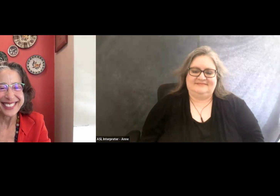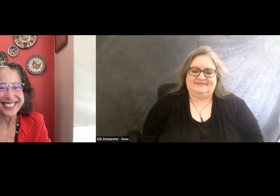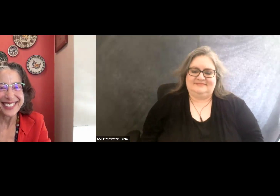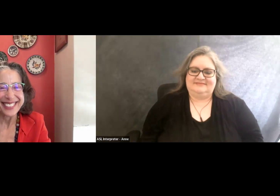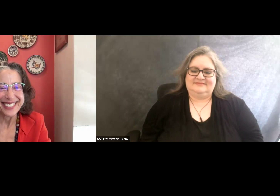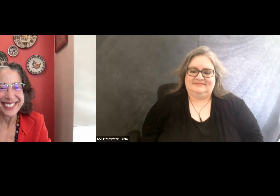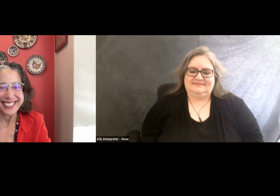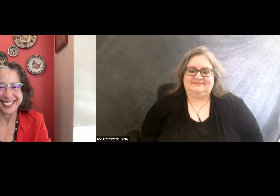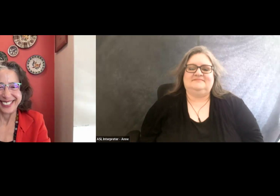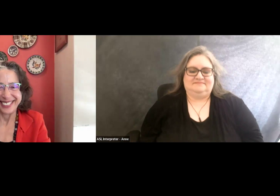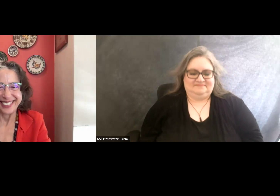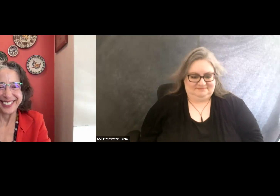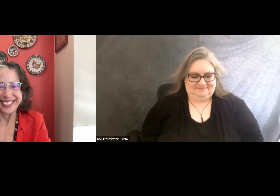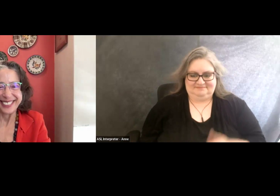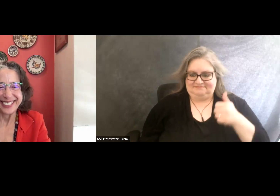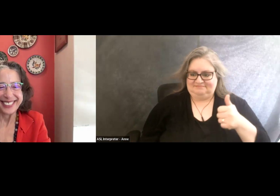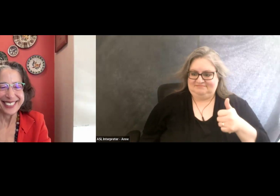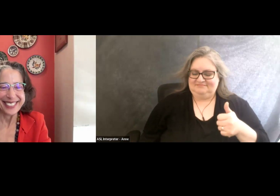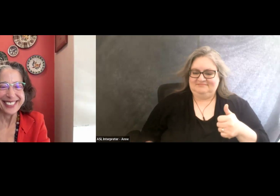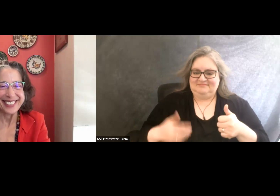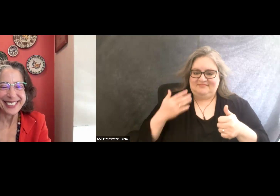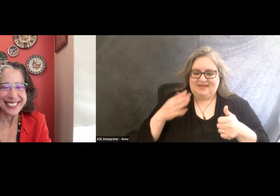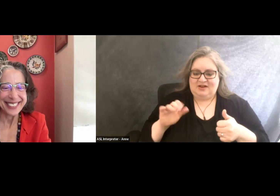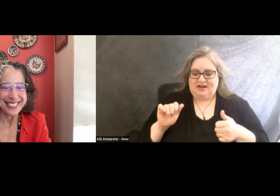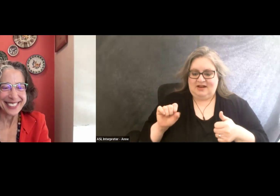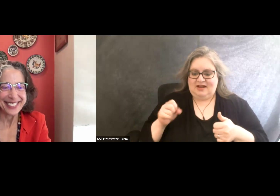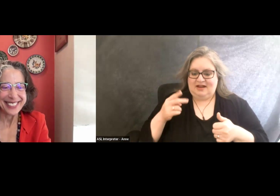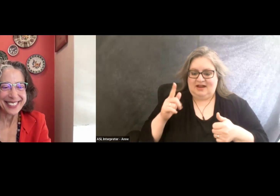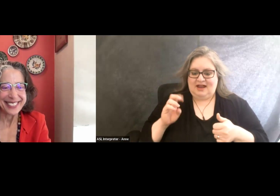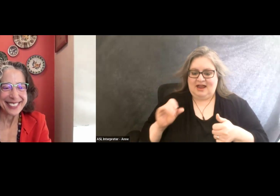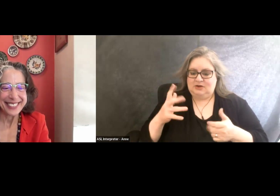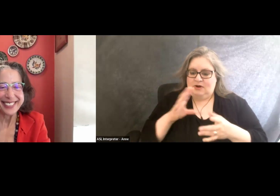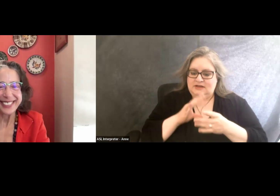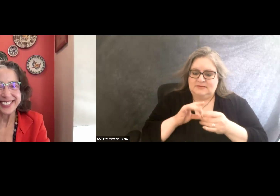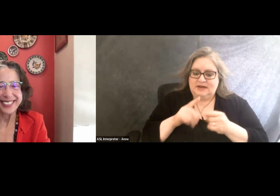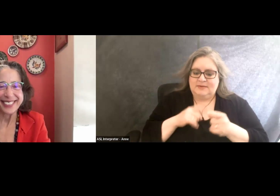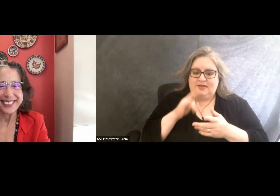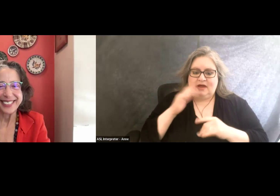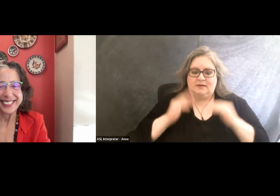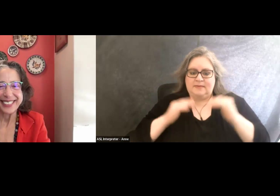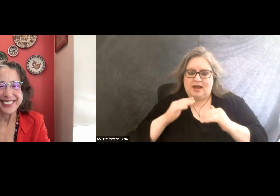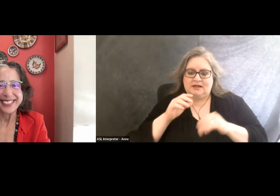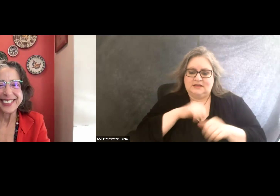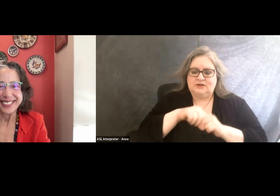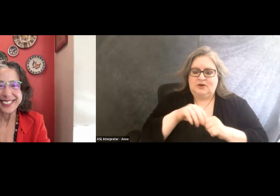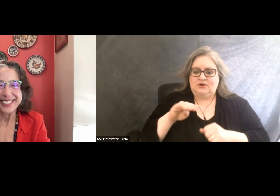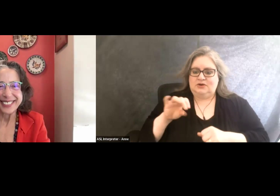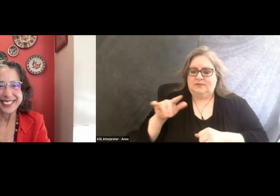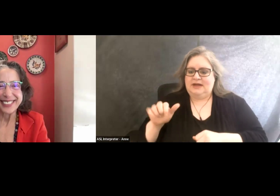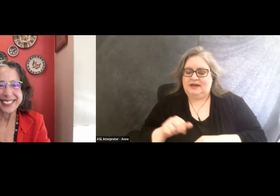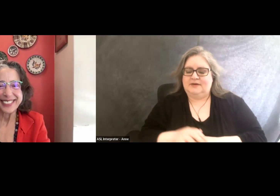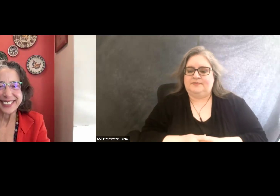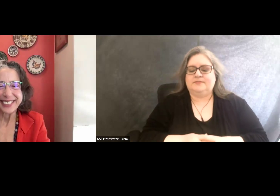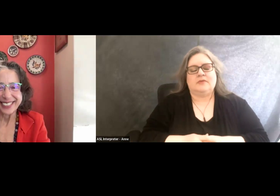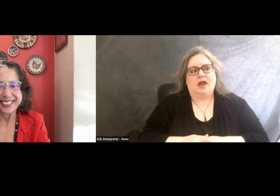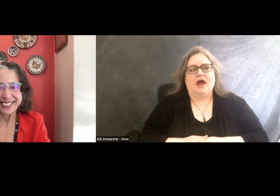Yeah, that's great. Does anyone else, I don't know, Ashley, if you want to speak to that a little bit in terms of just balancing social media?